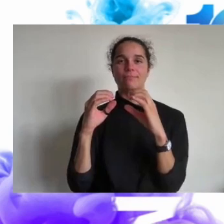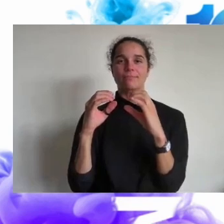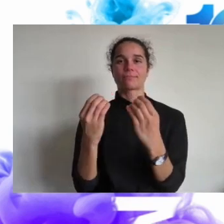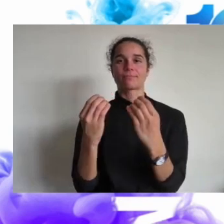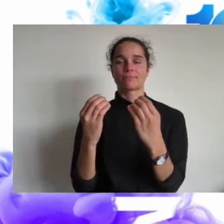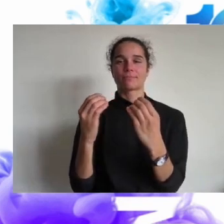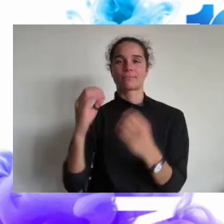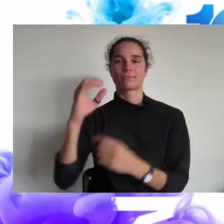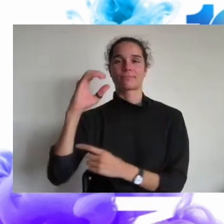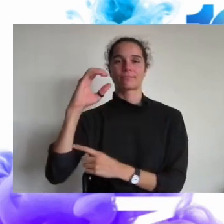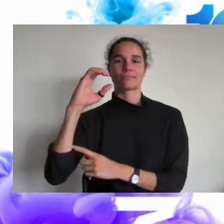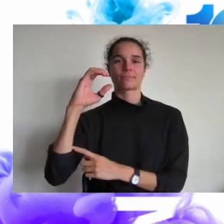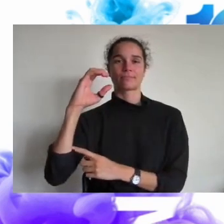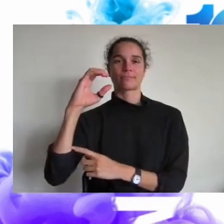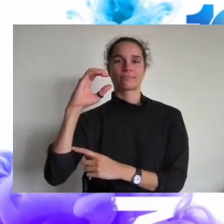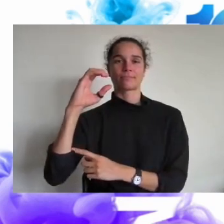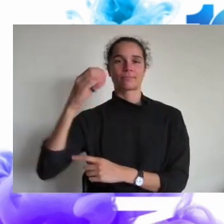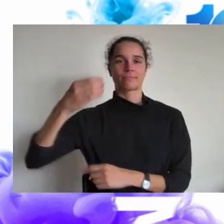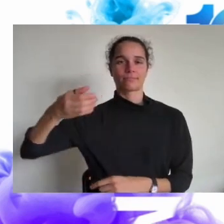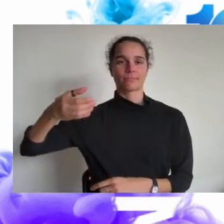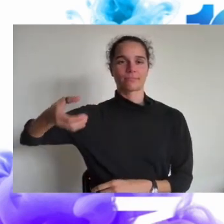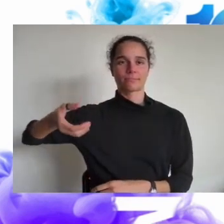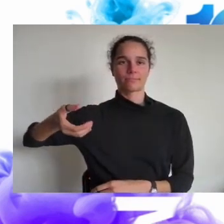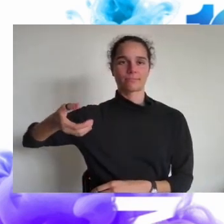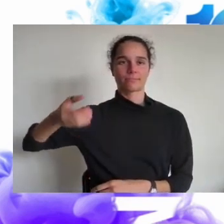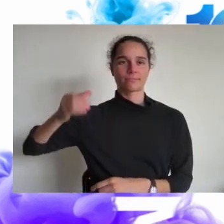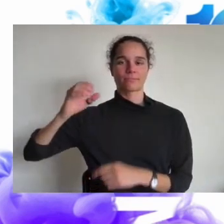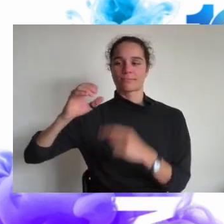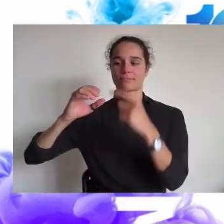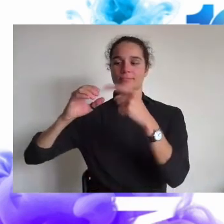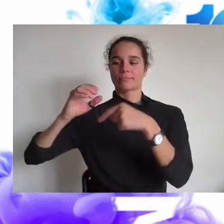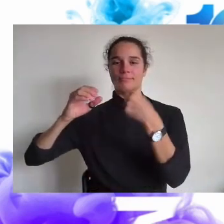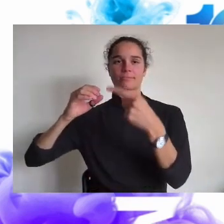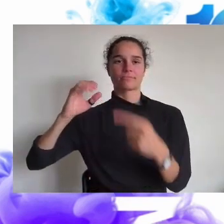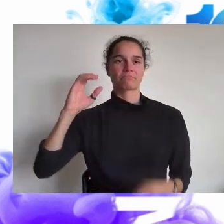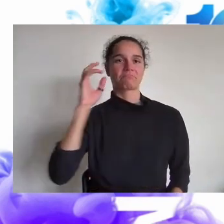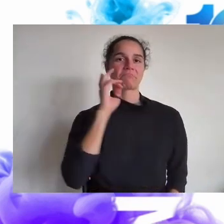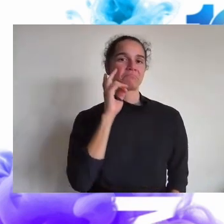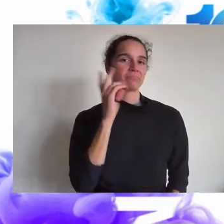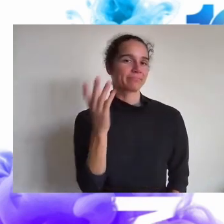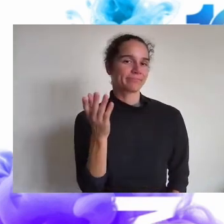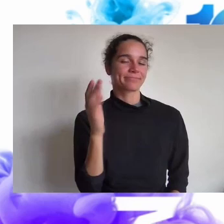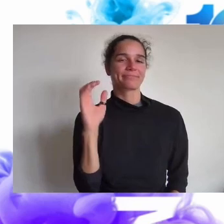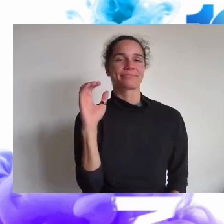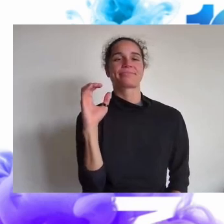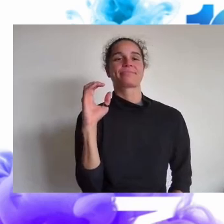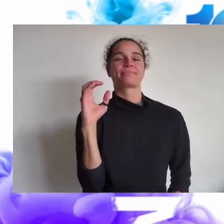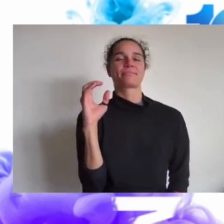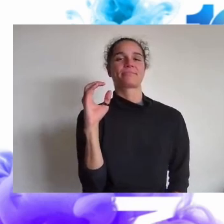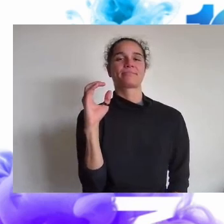space in between, right? C. You see? That is C.